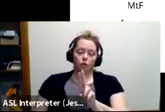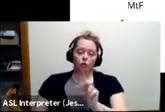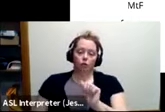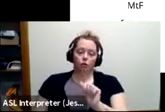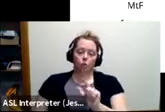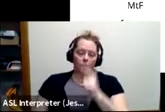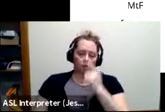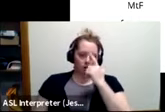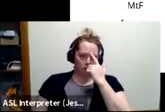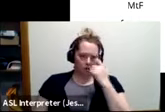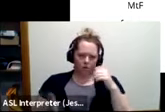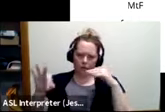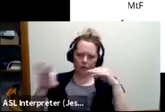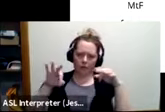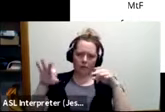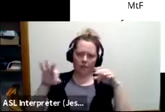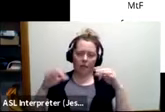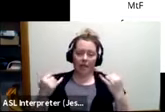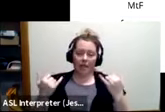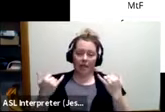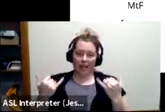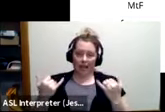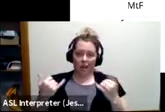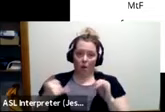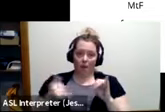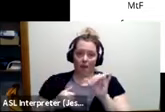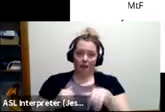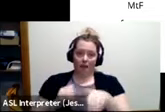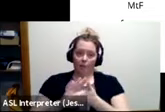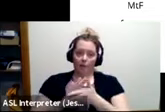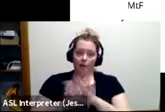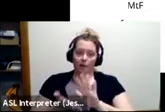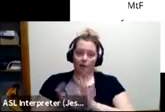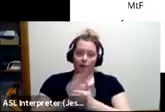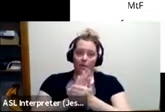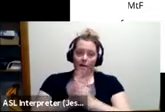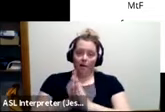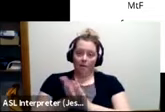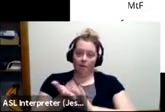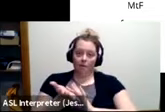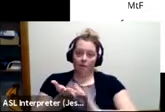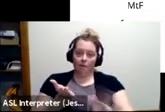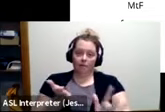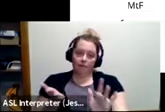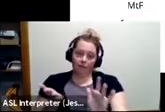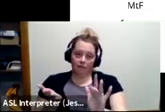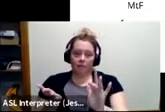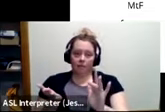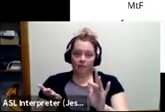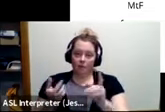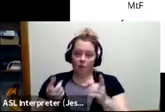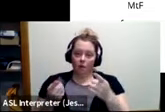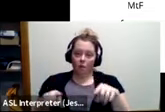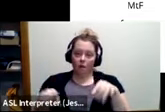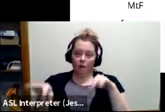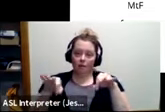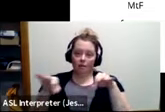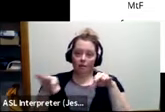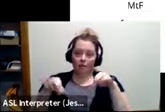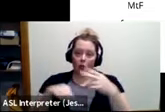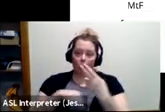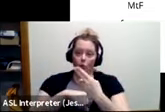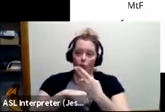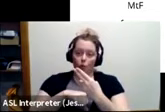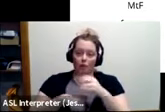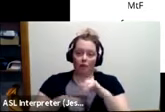now where that's a slur to the trans community. That's a word we do not use. So when describing trans people, we want to